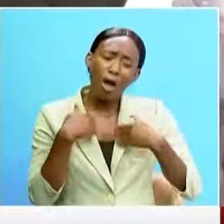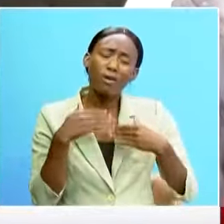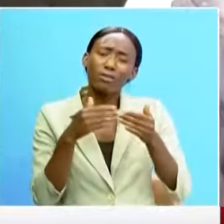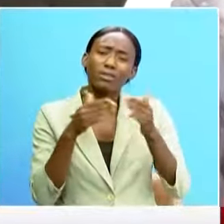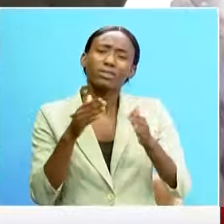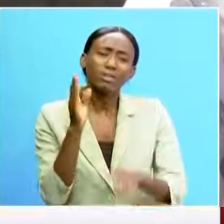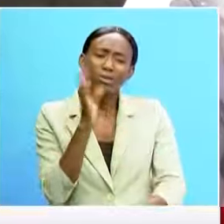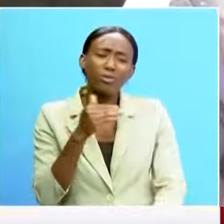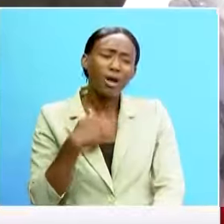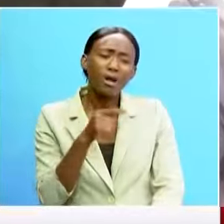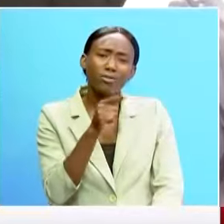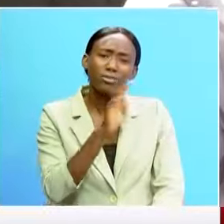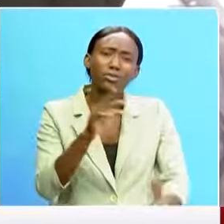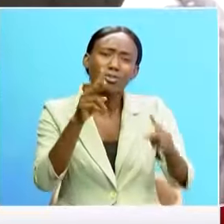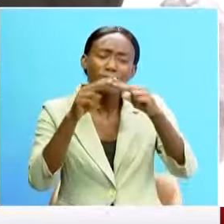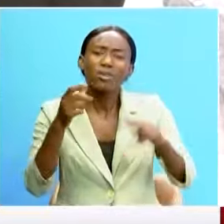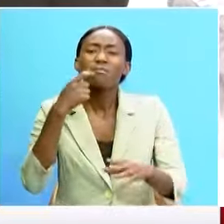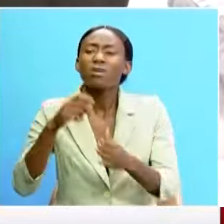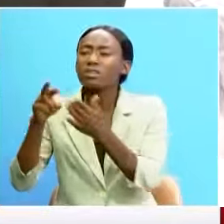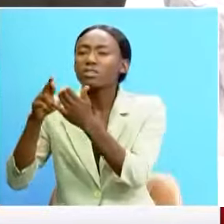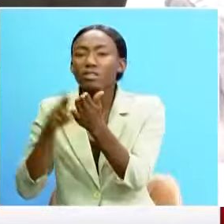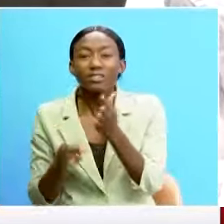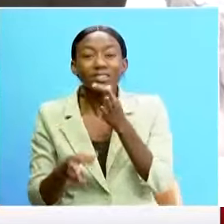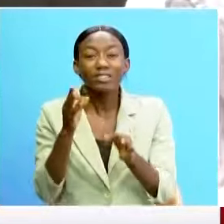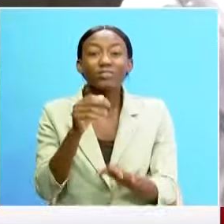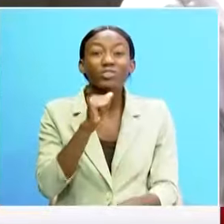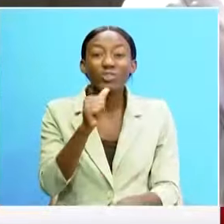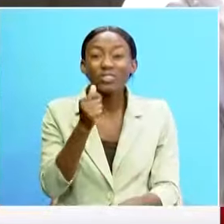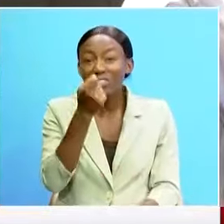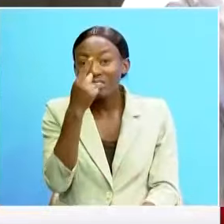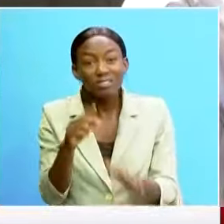villages. Report if you are not clear.